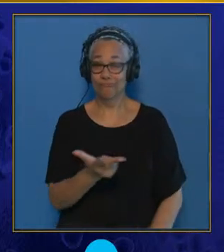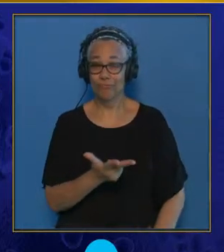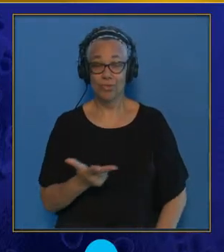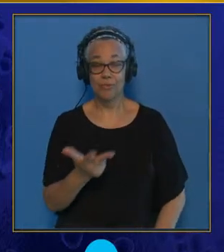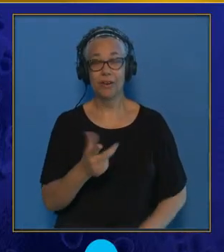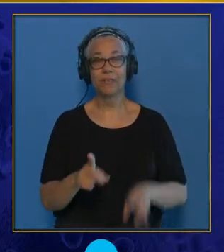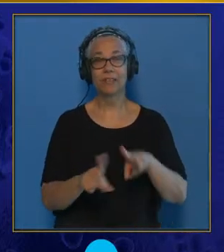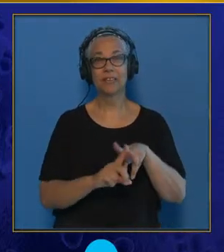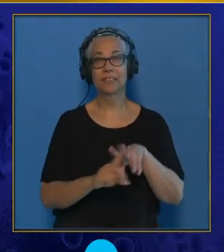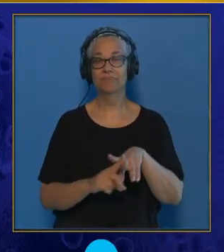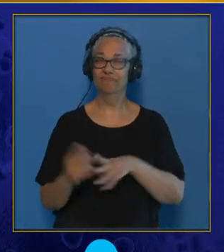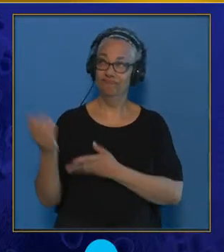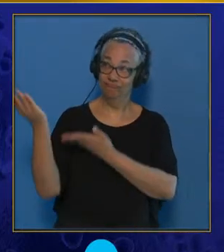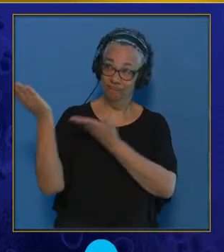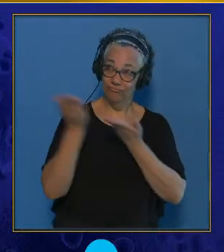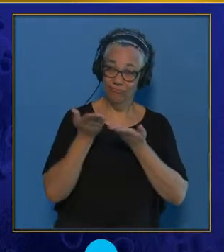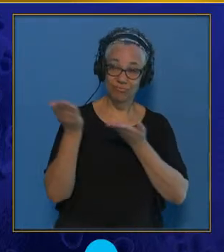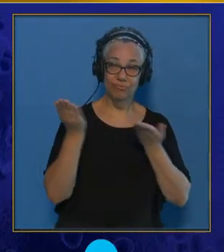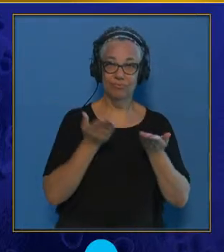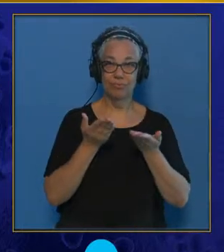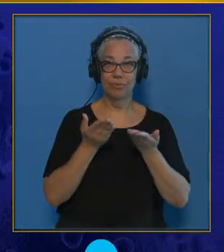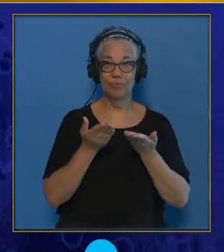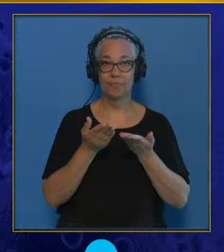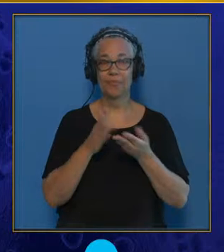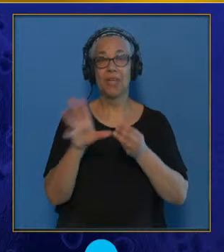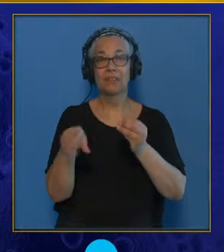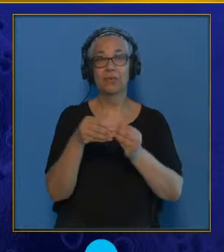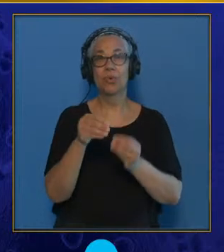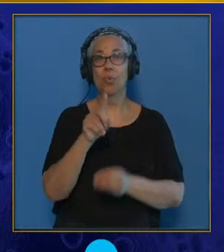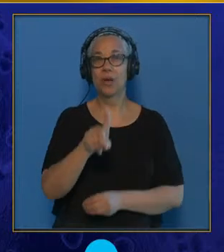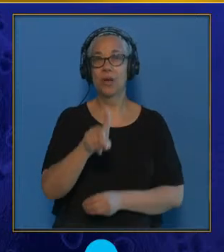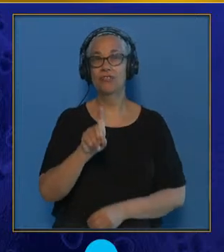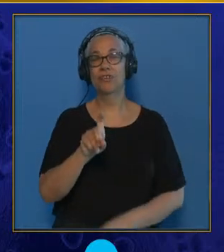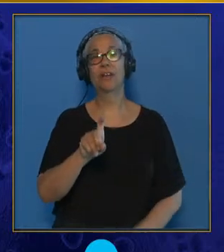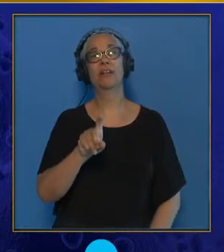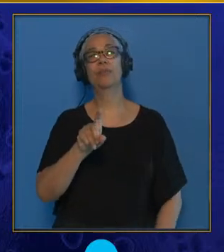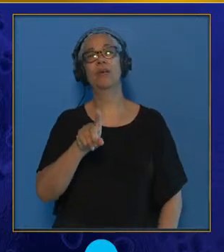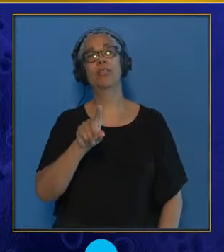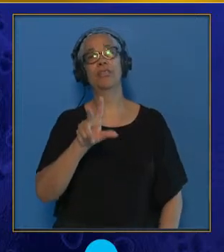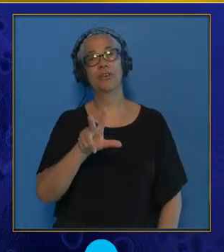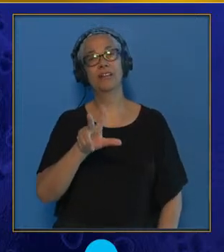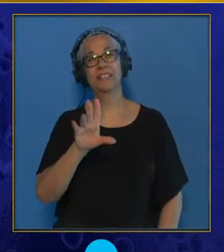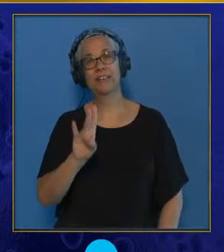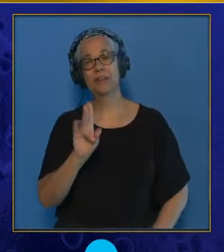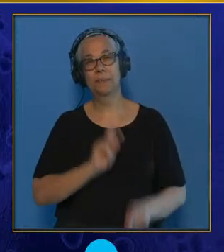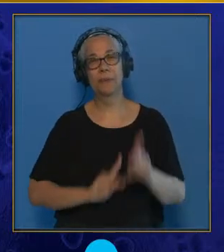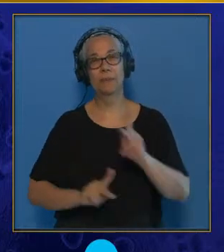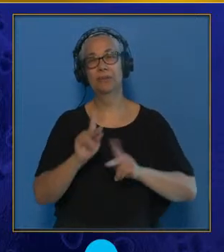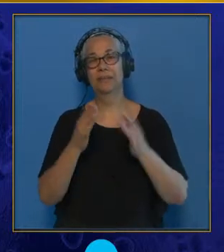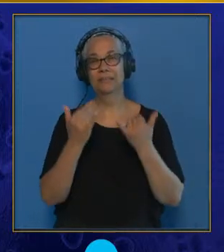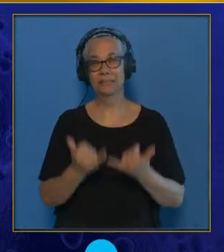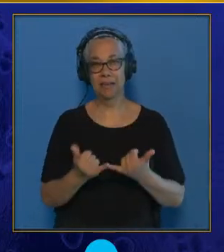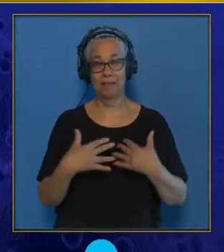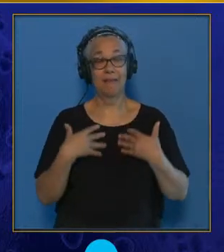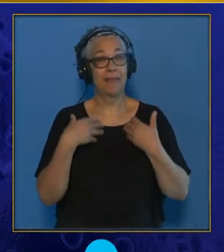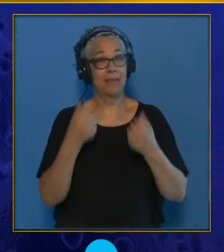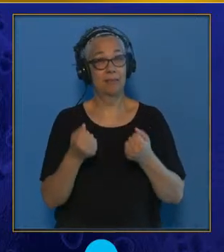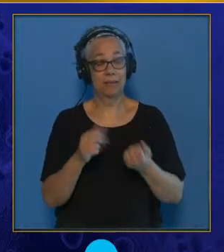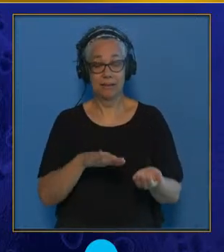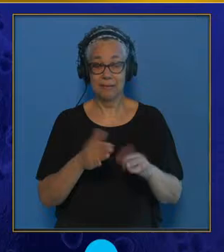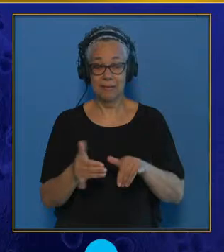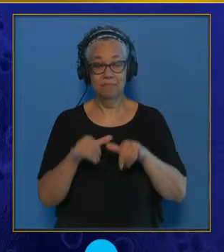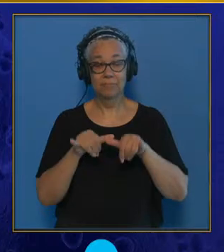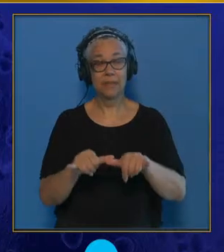were imported. A total of 137 persons have now fully recovered, and the total deceased remains at